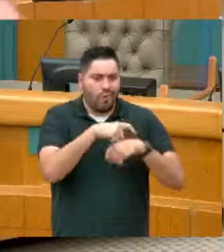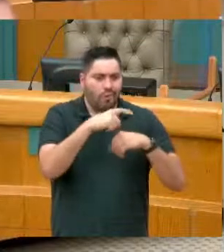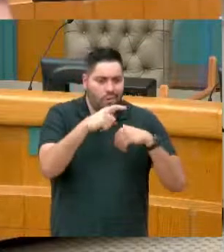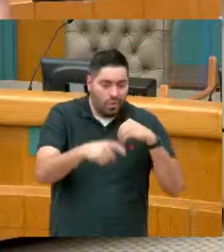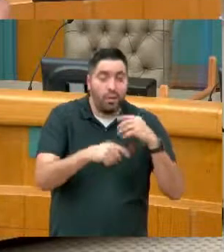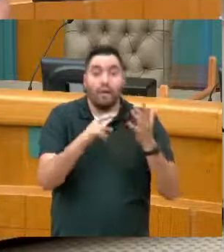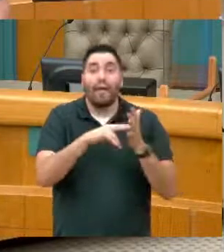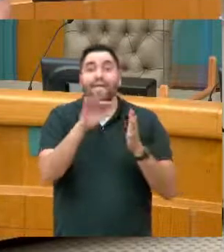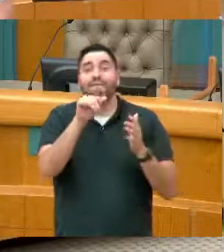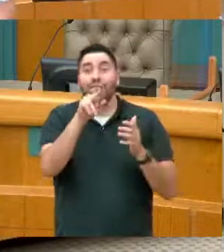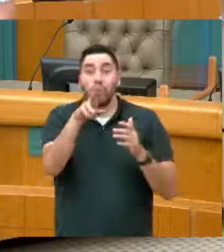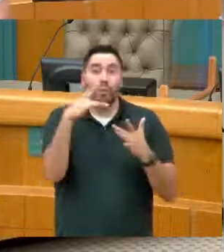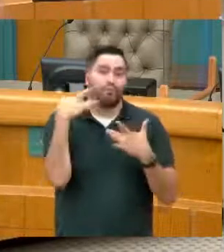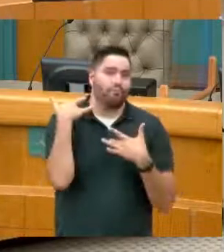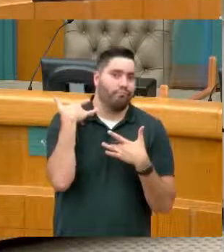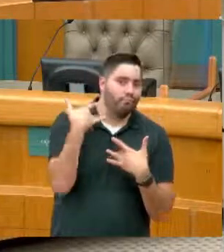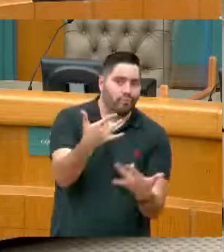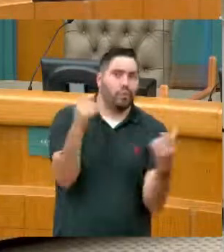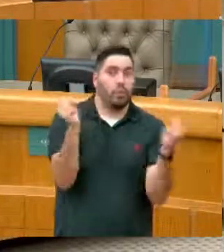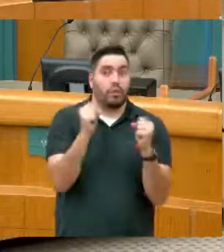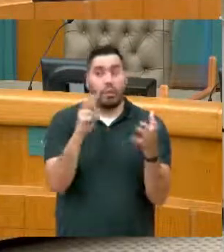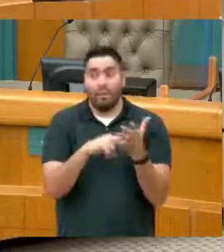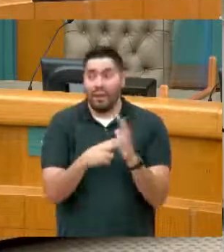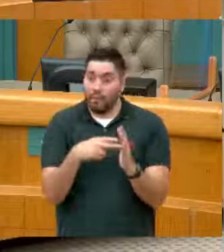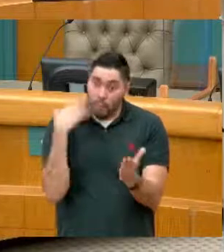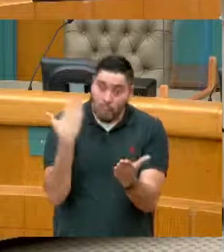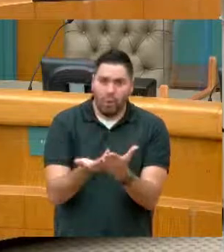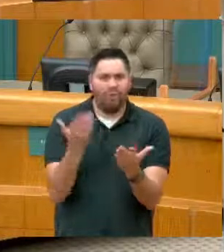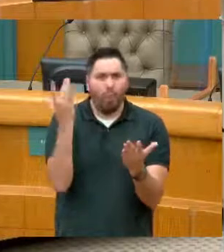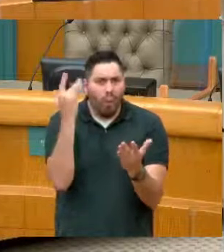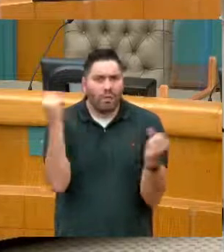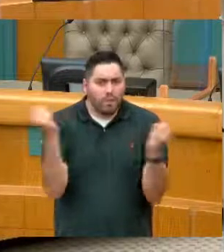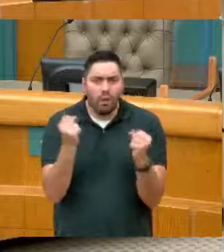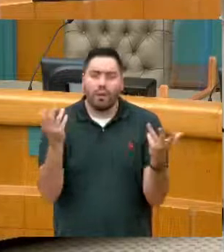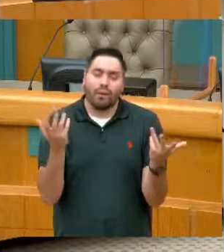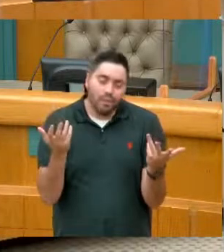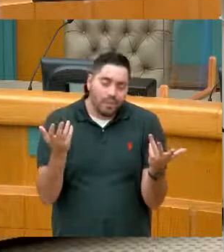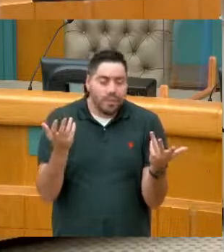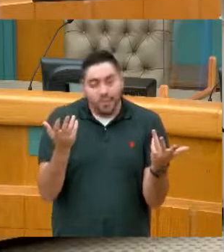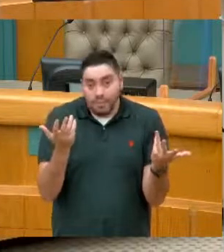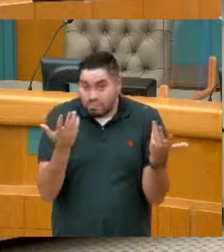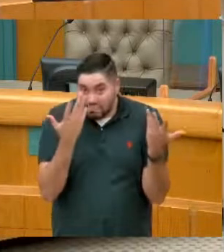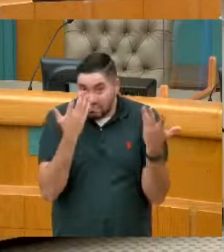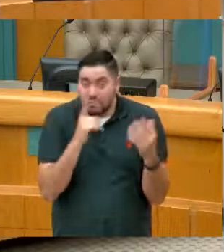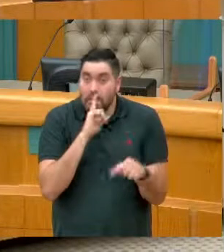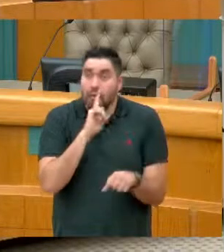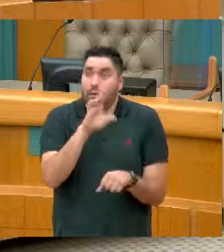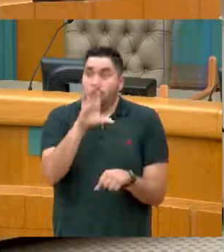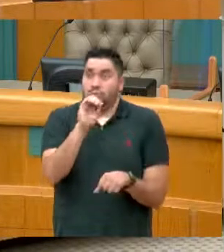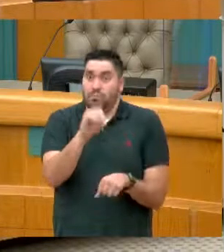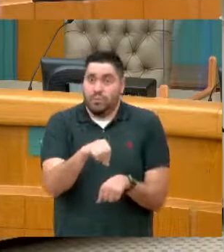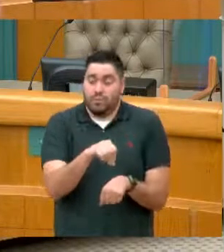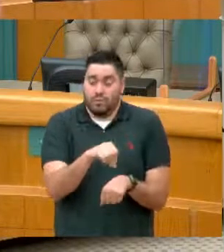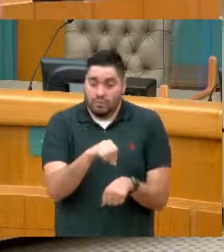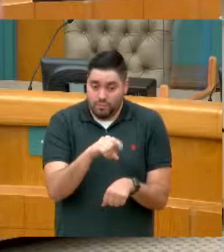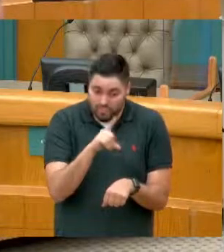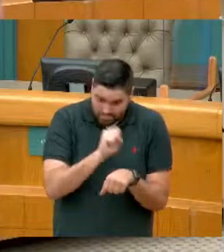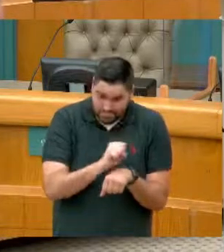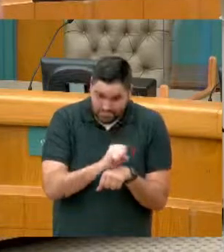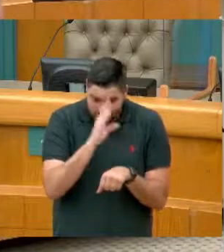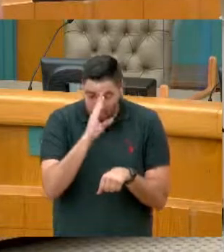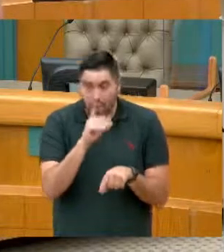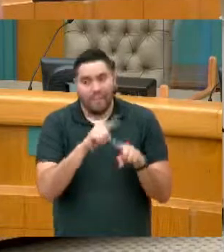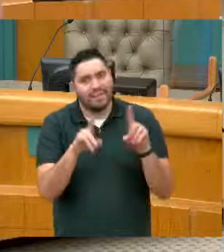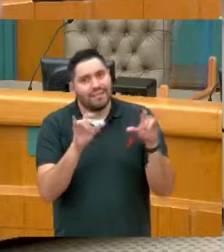probably why we took the brunt of it over the summer. And I'll reiterate that